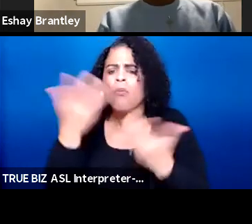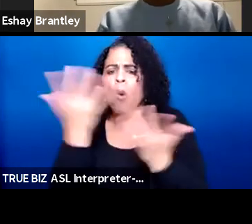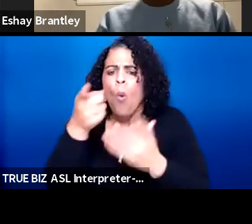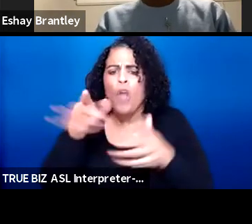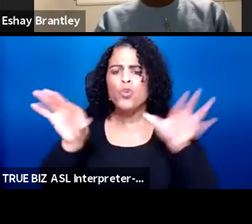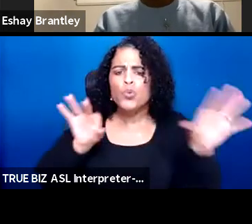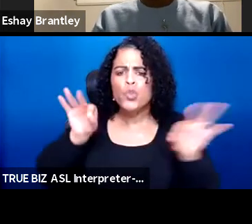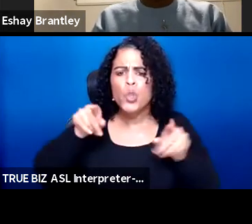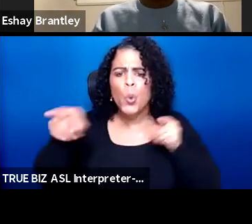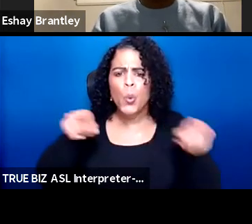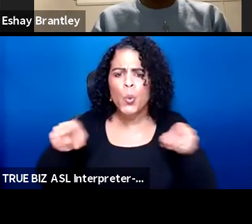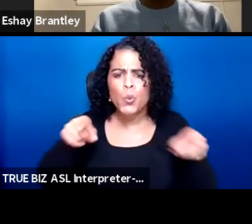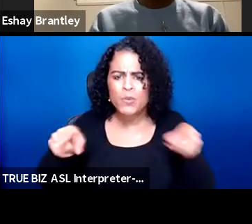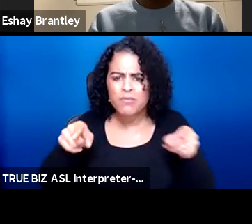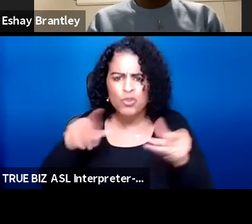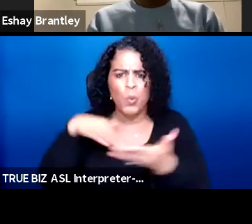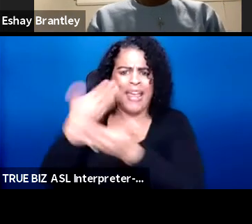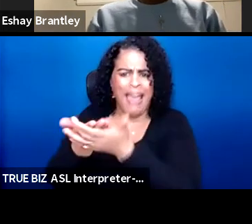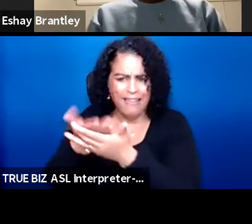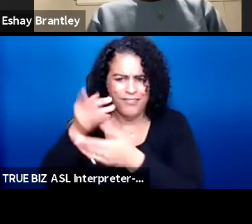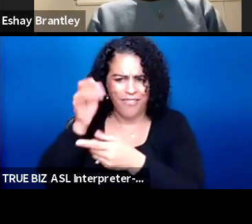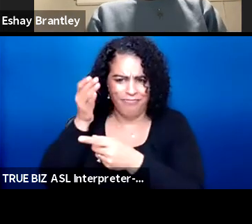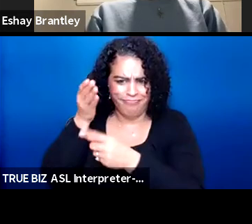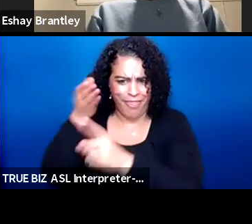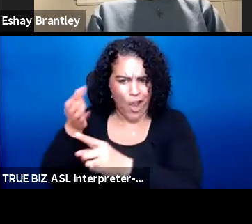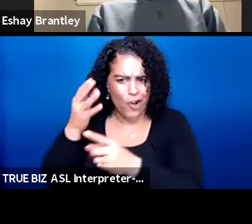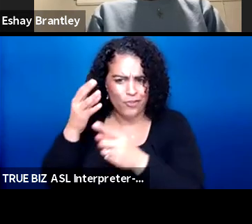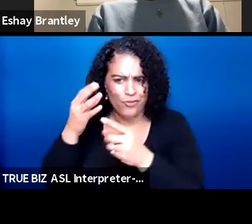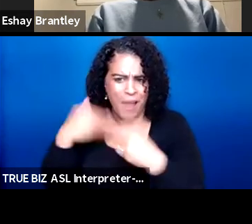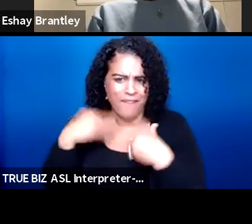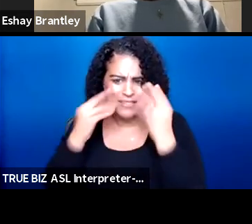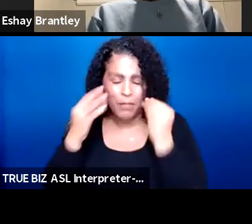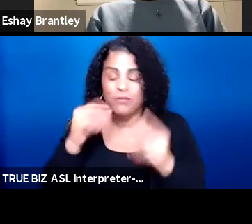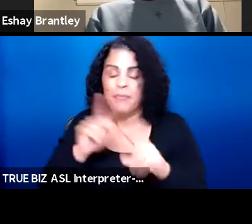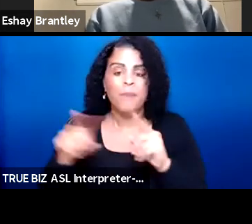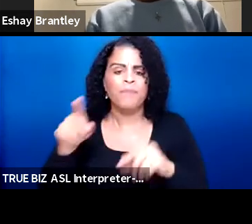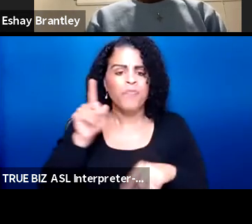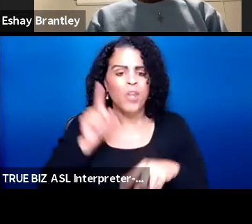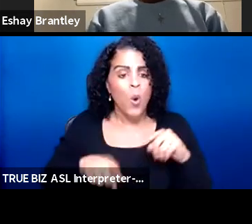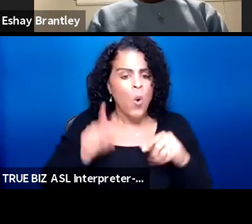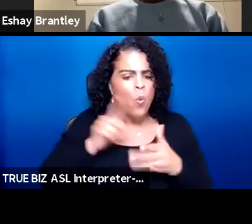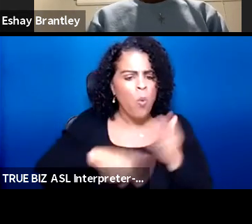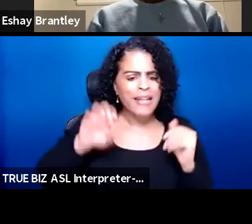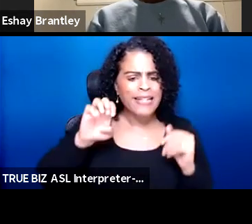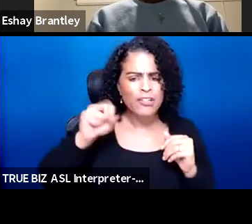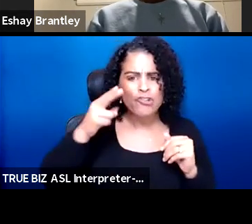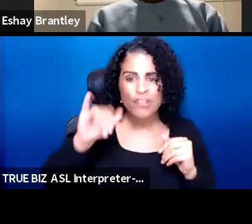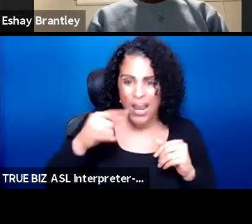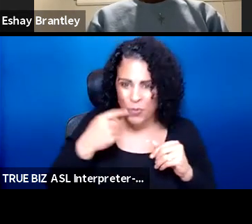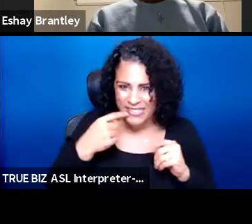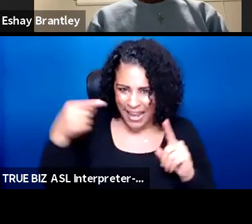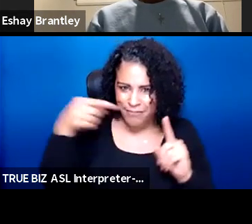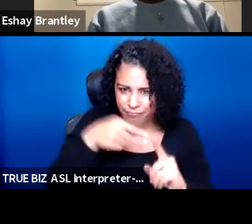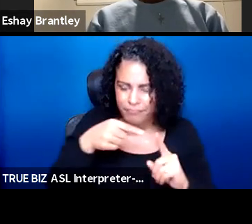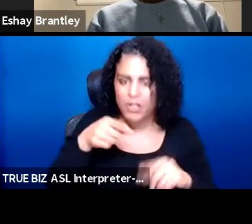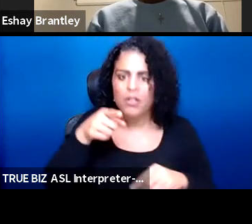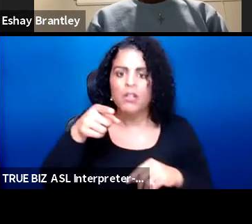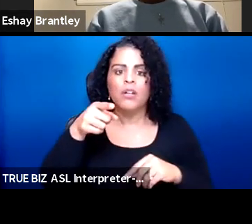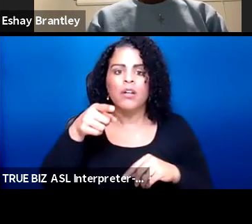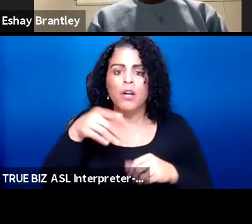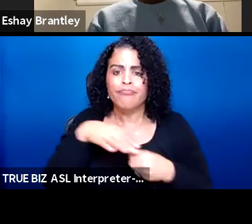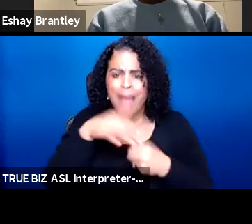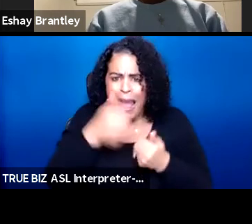to, you know, go about it. I think the other thing was from what Eshay was saying, how I think regionally,